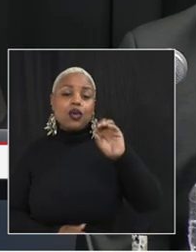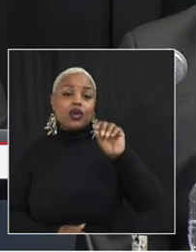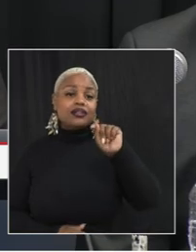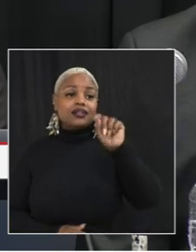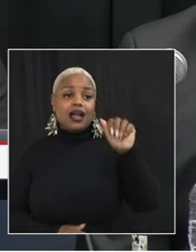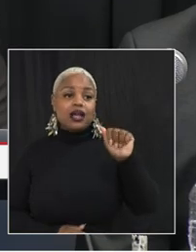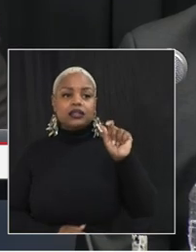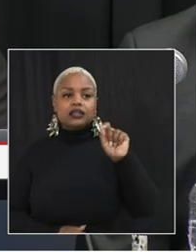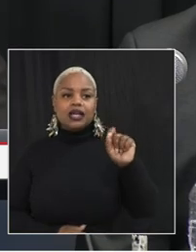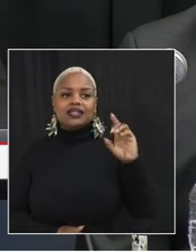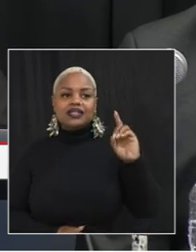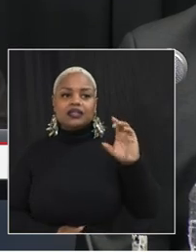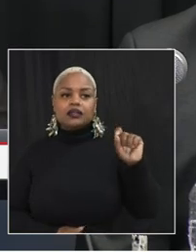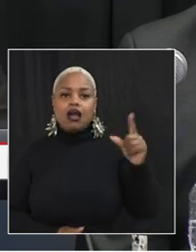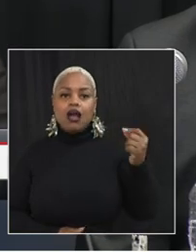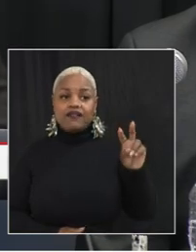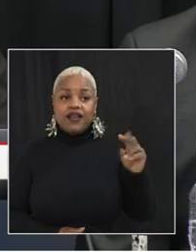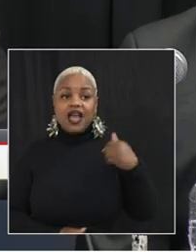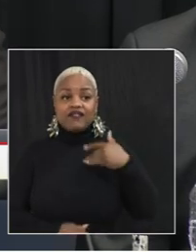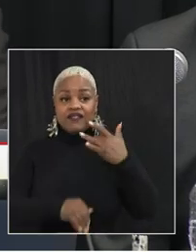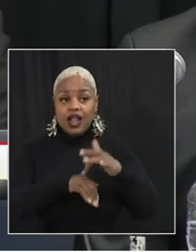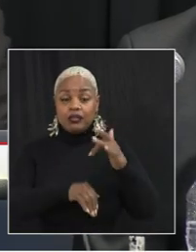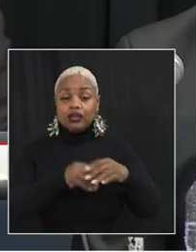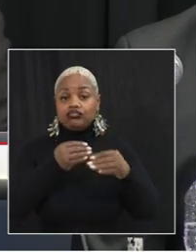Mota.dc.gov. Okay.